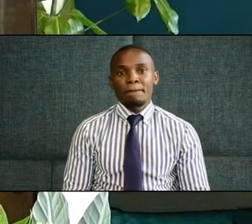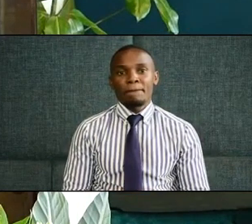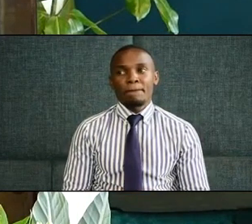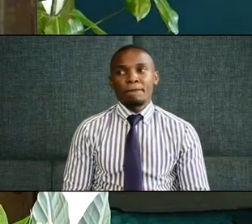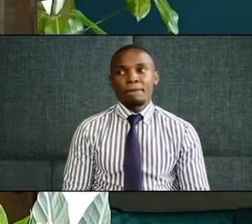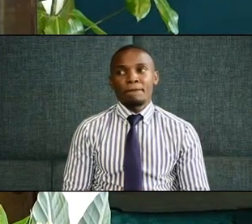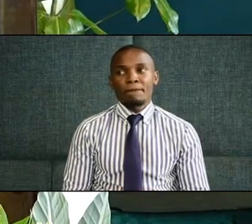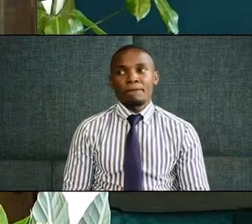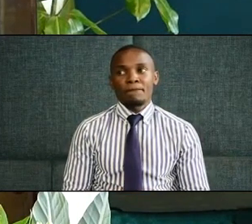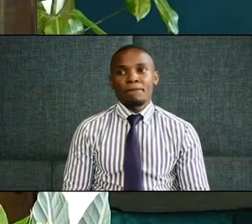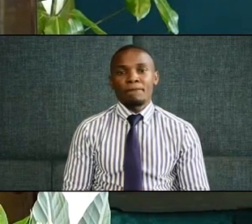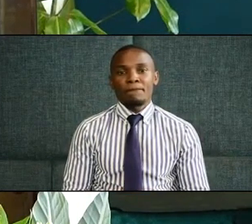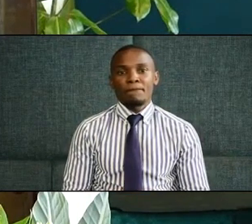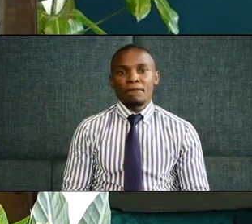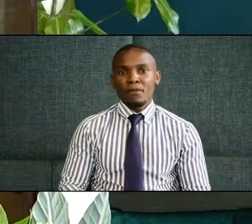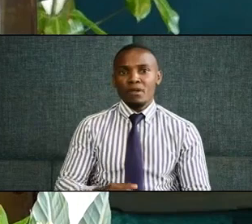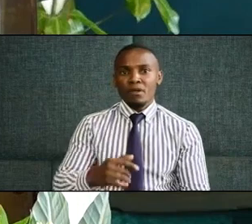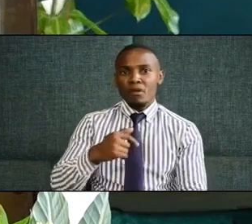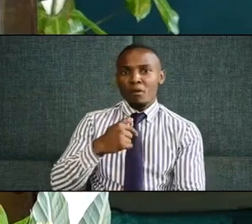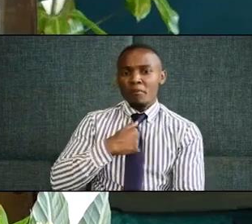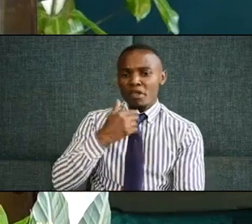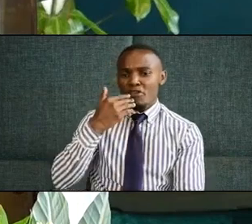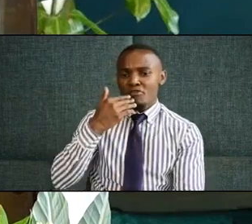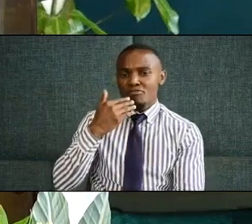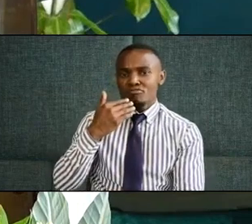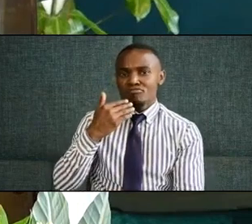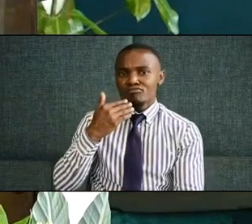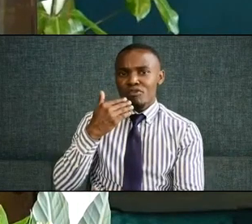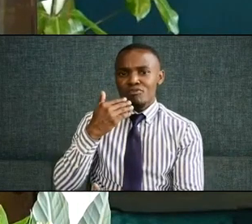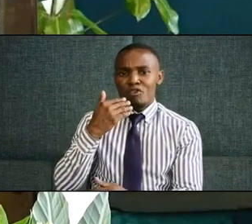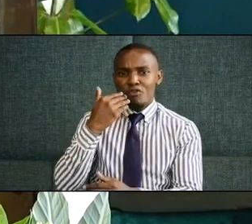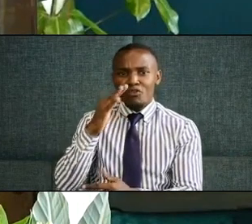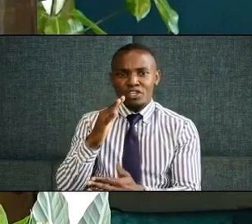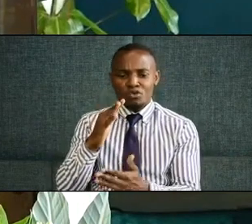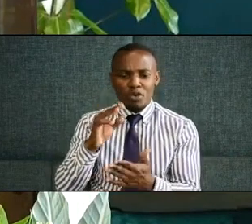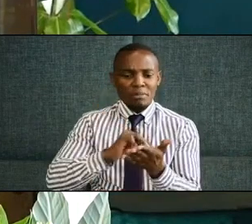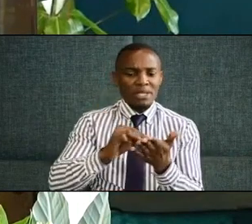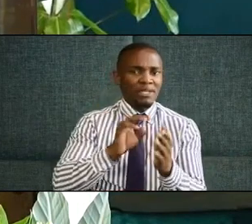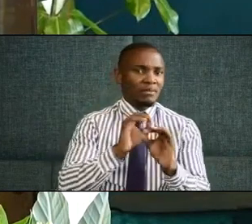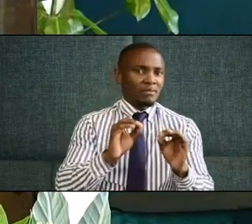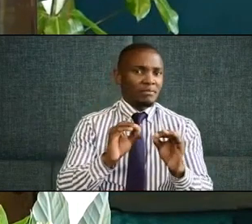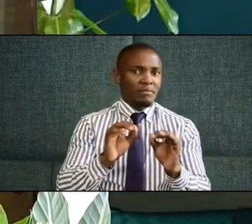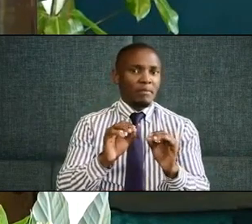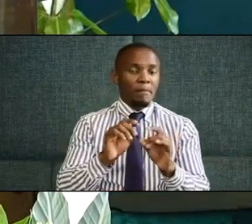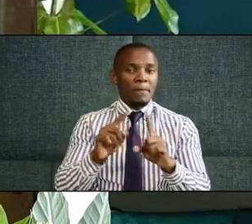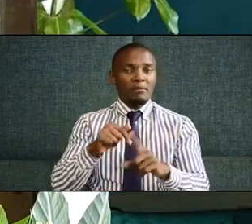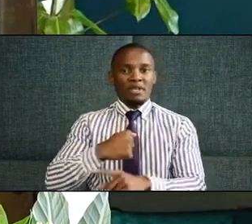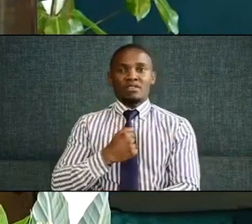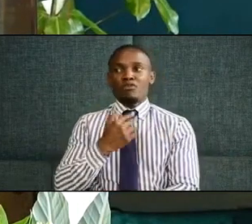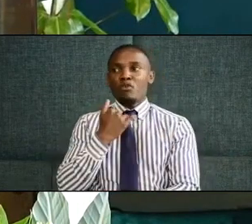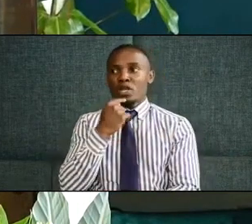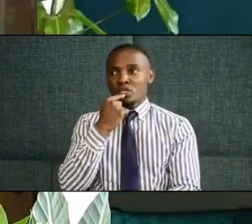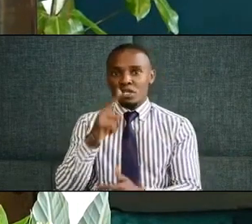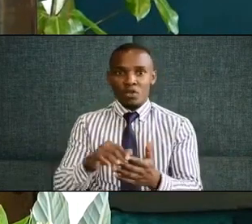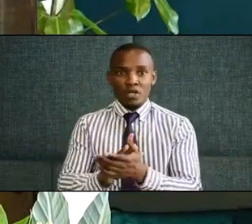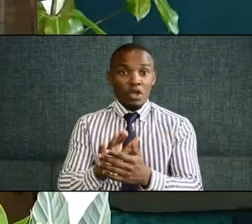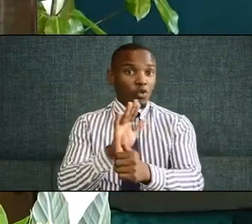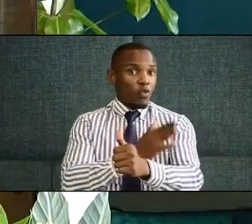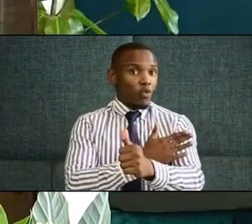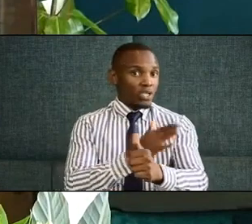I've not even done 1/5 of this message. I want to make an appeal. We'll sing the